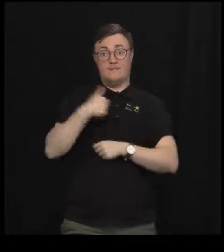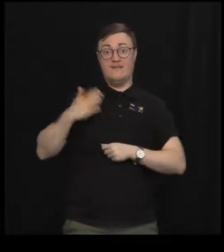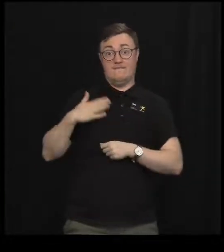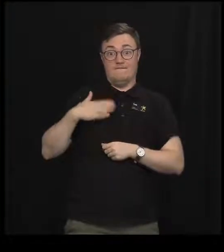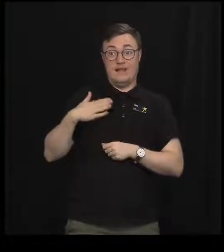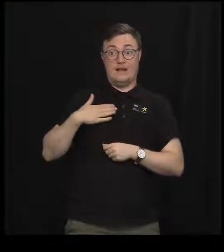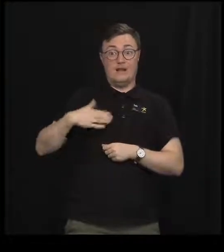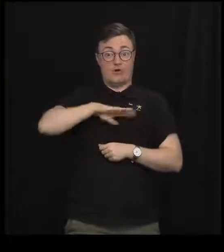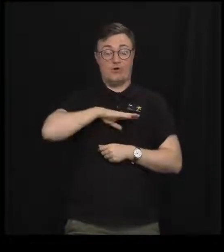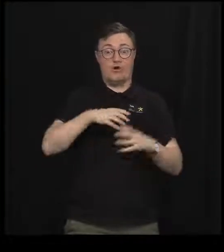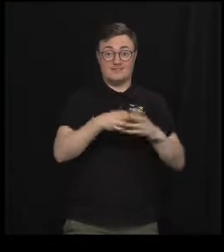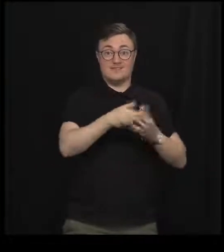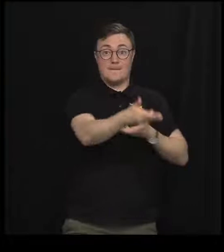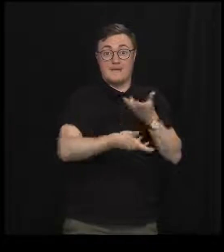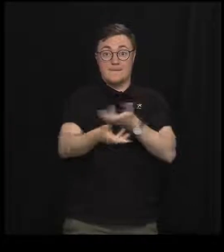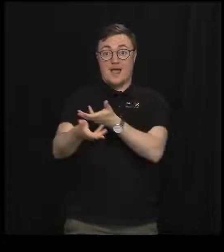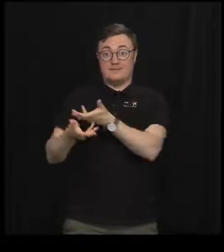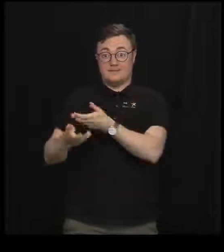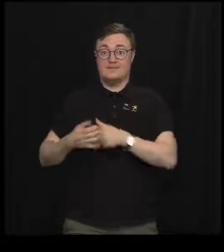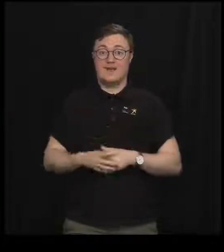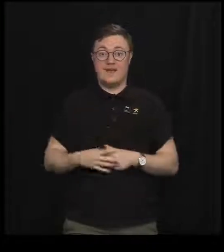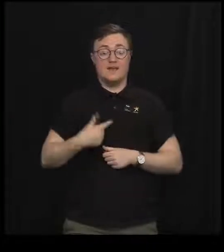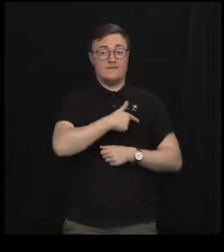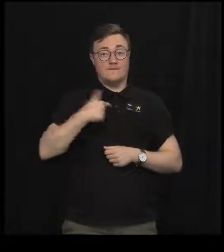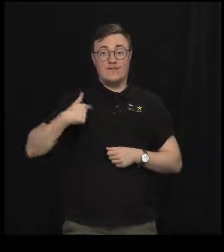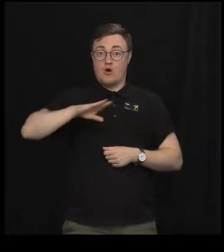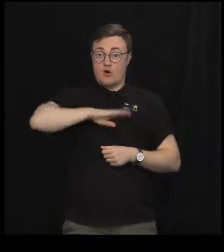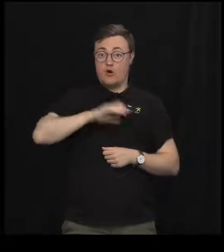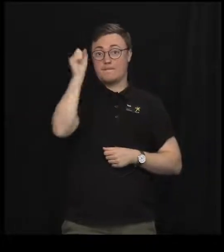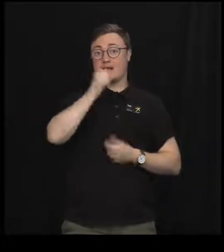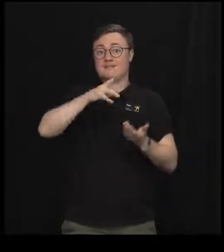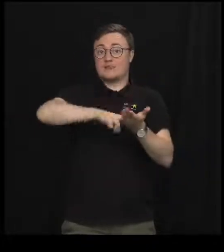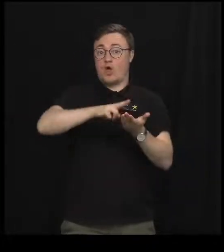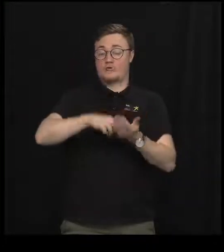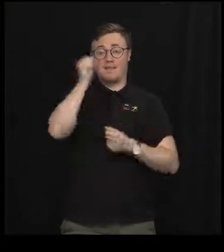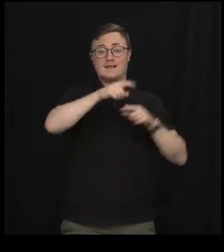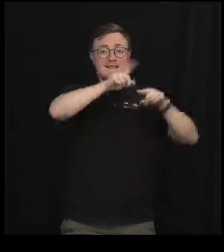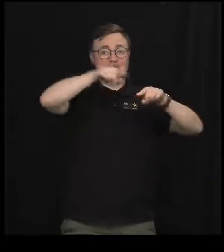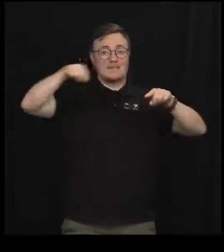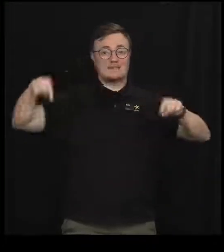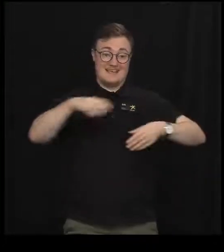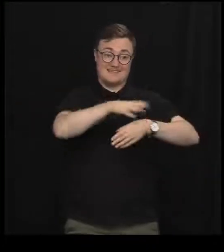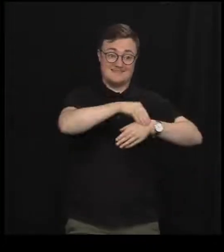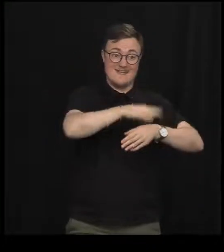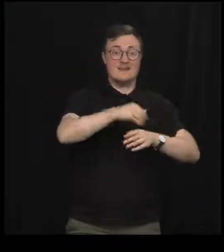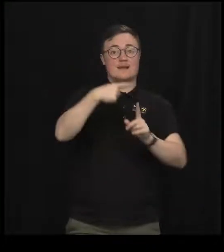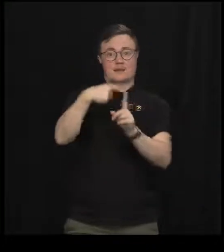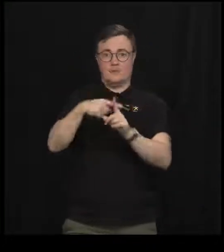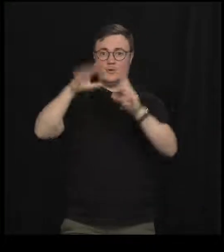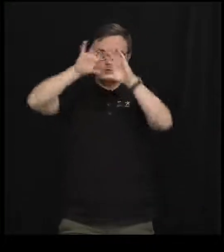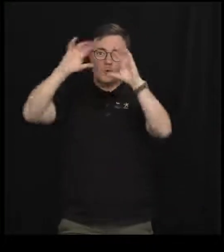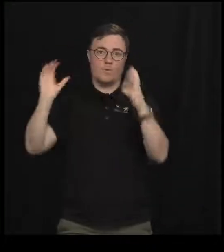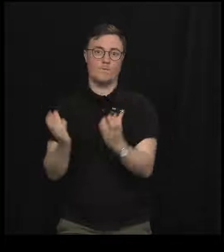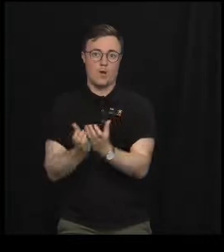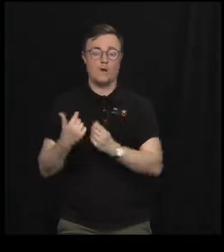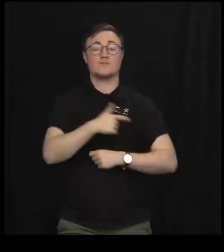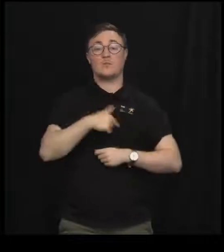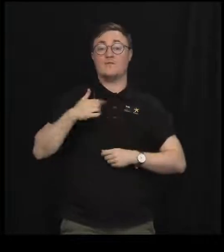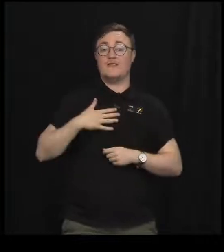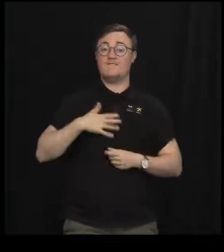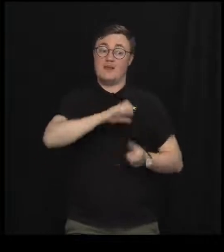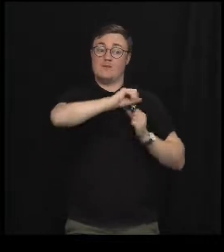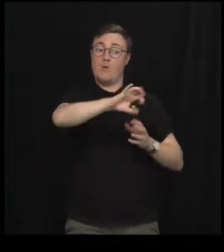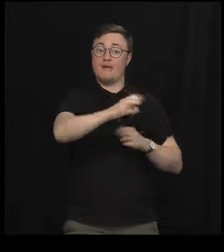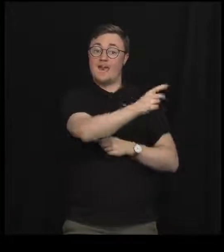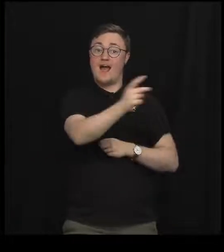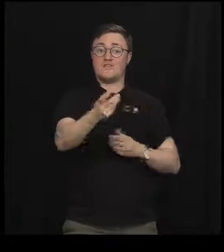we have a lot of data, global data and also data in Sweden. We have two key missions. We want to influence others to do the right